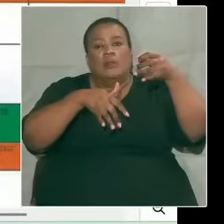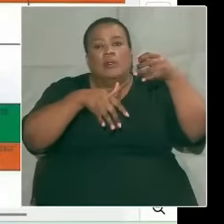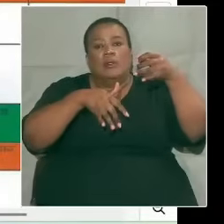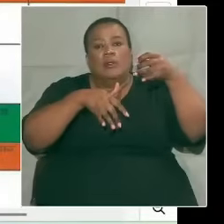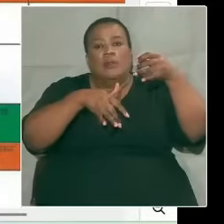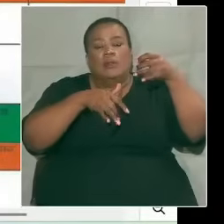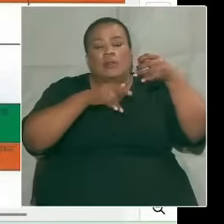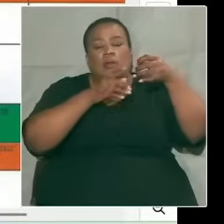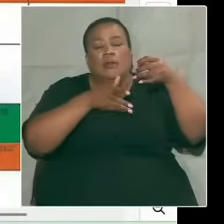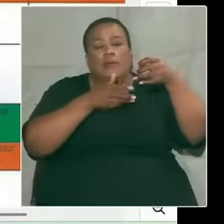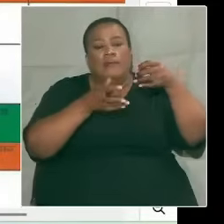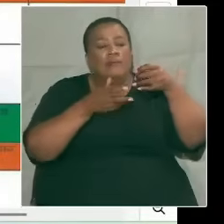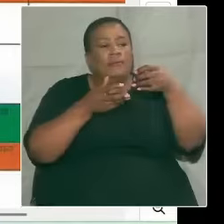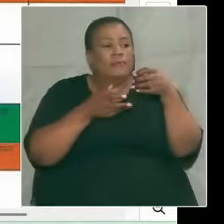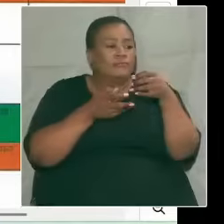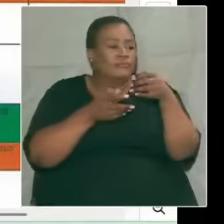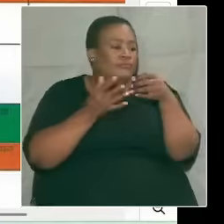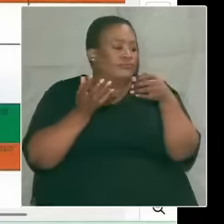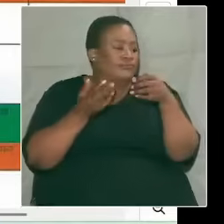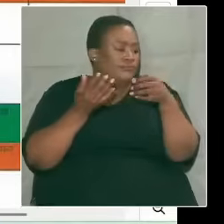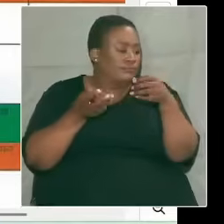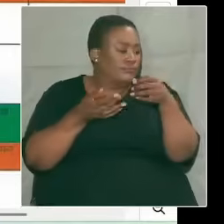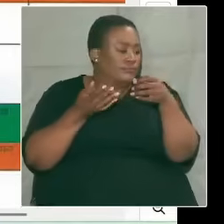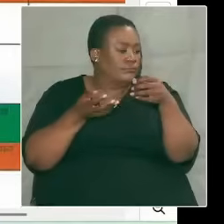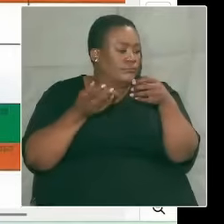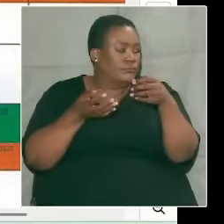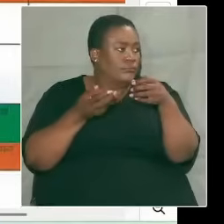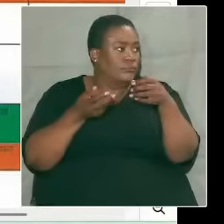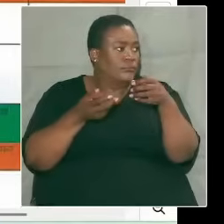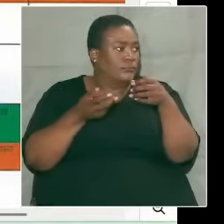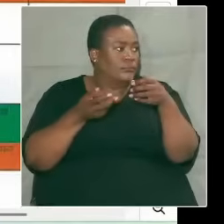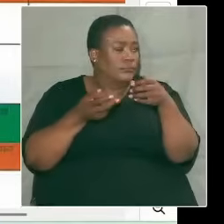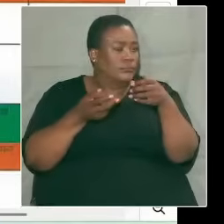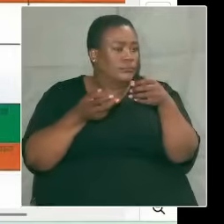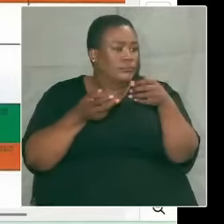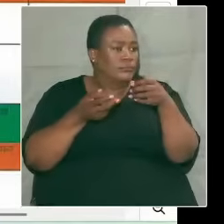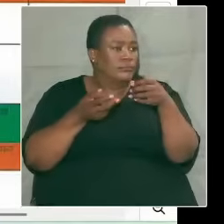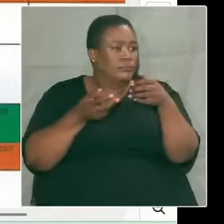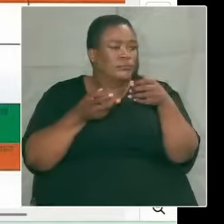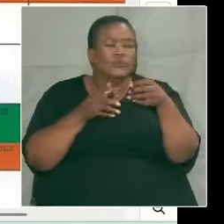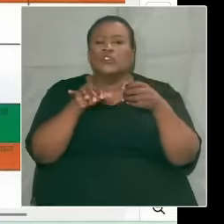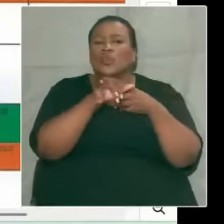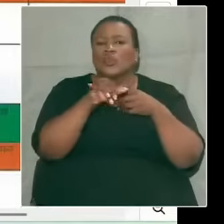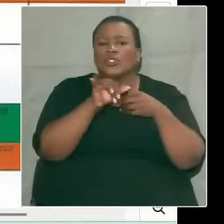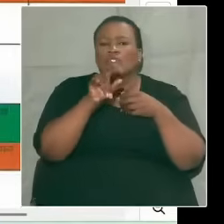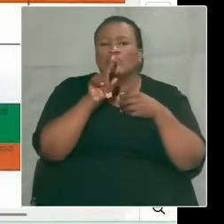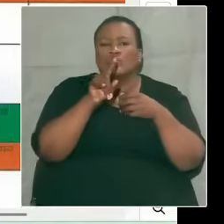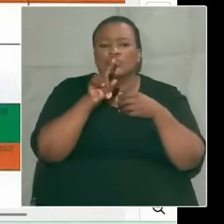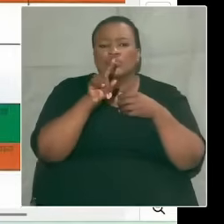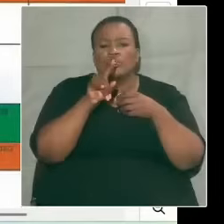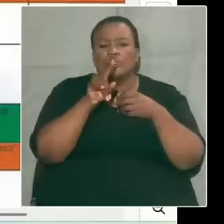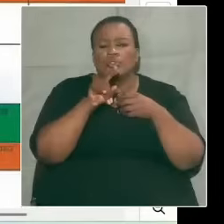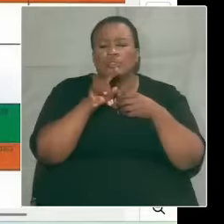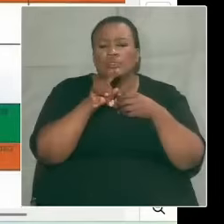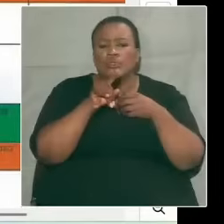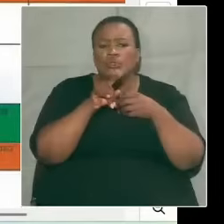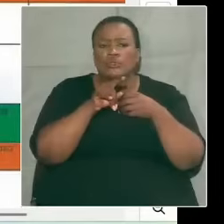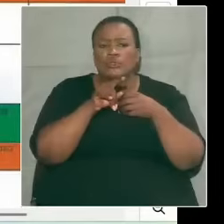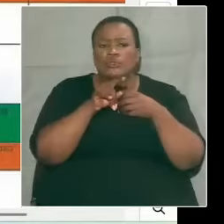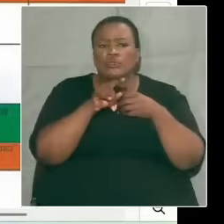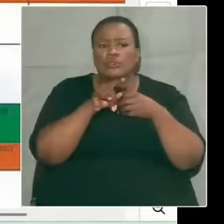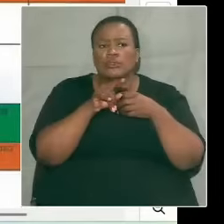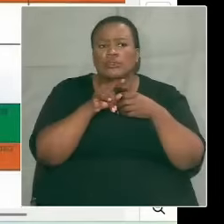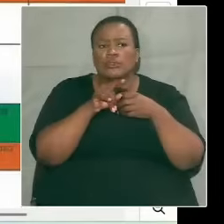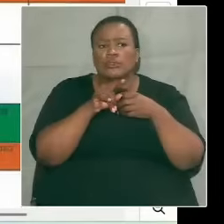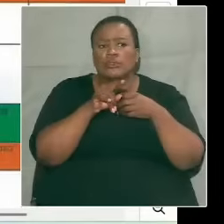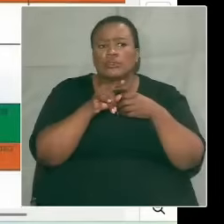there. Just the writing is not so good. So which one are you looking at? The,